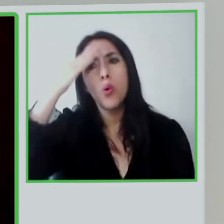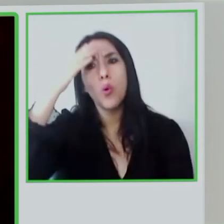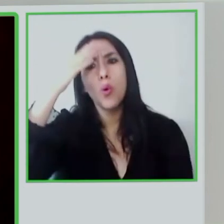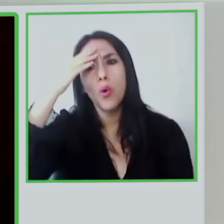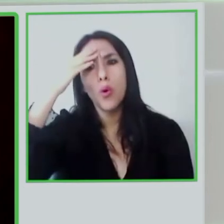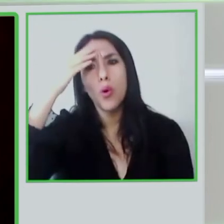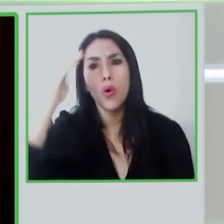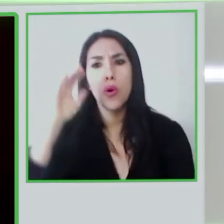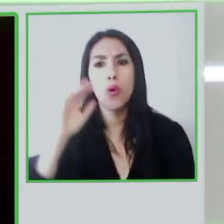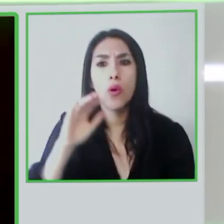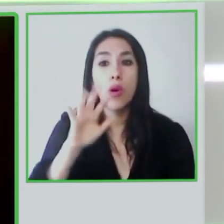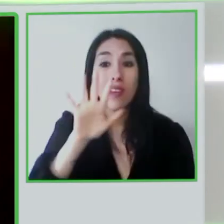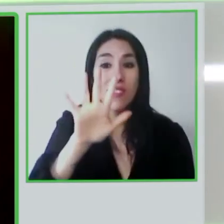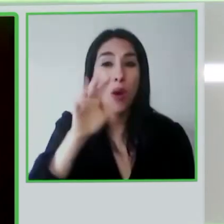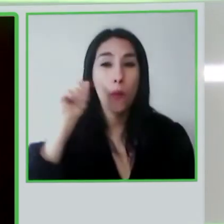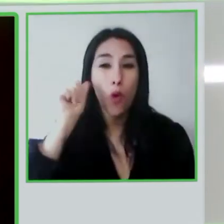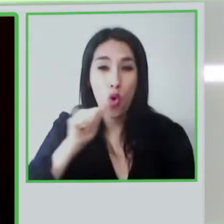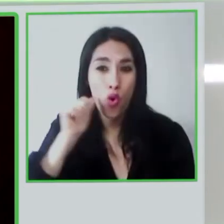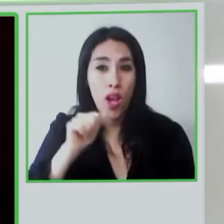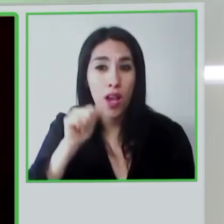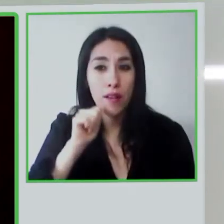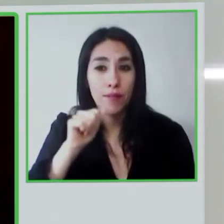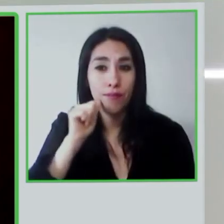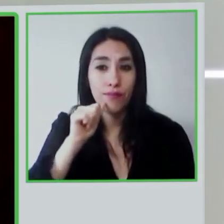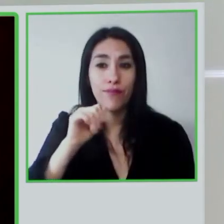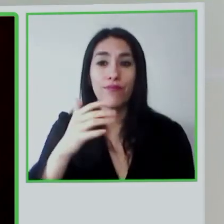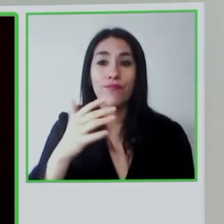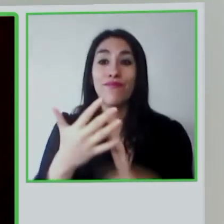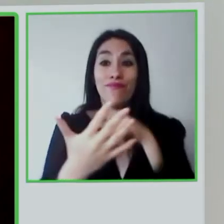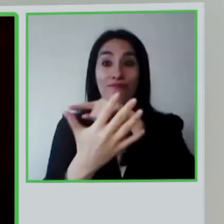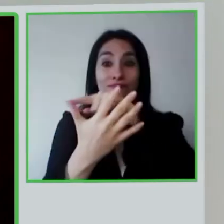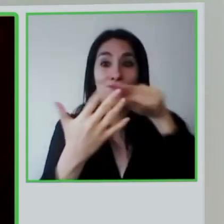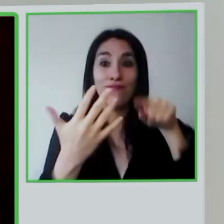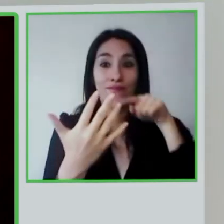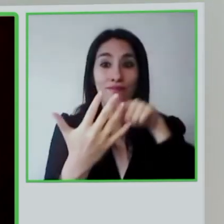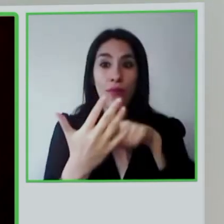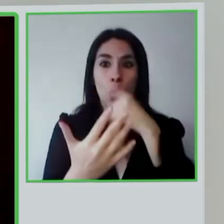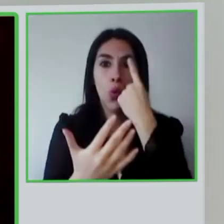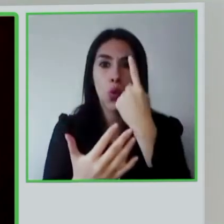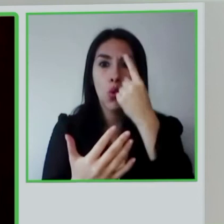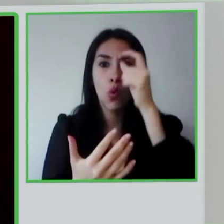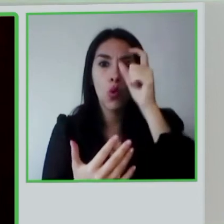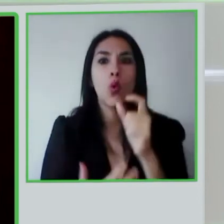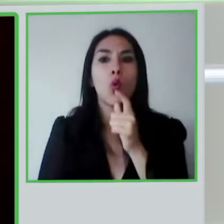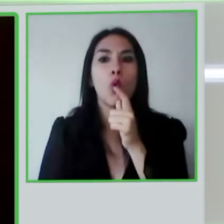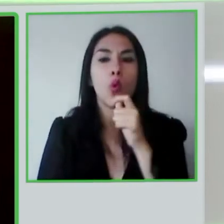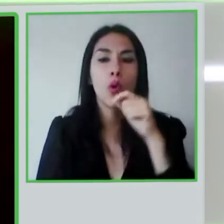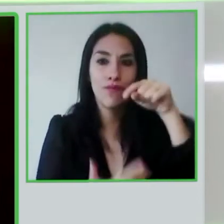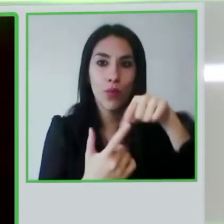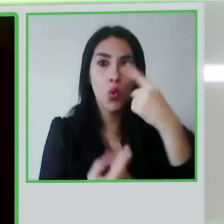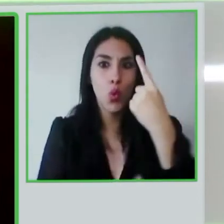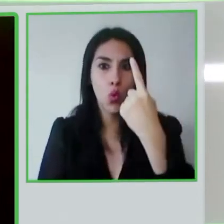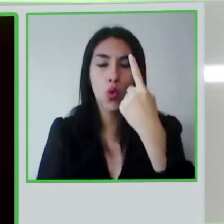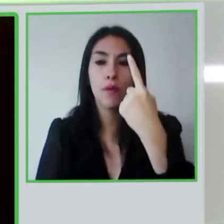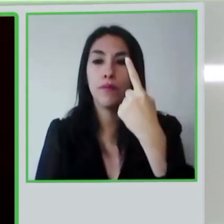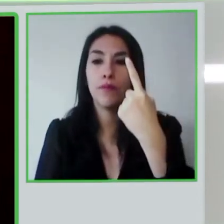one of five women in the world have some sort of disability. So